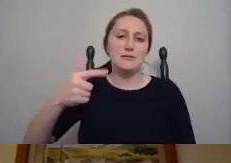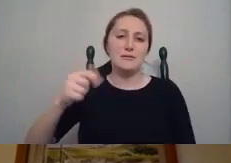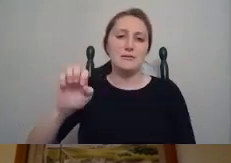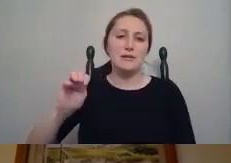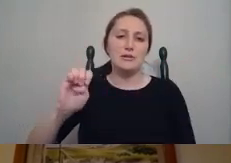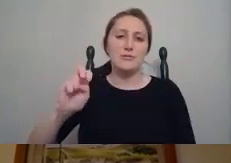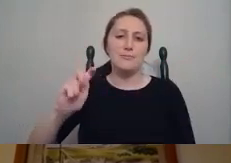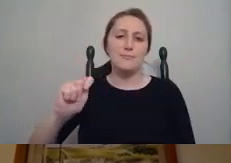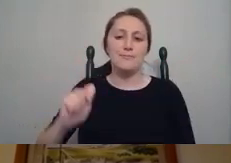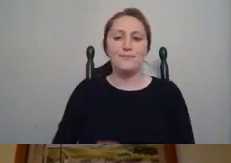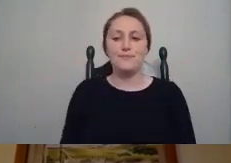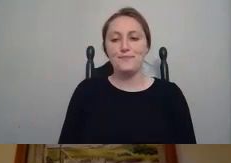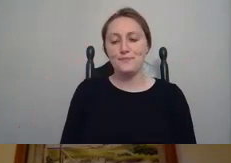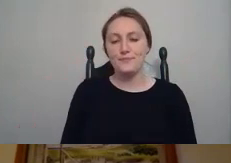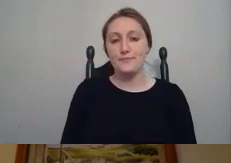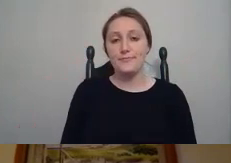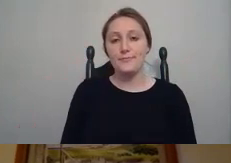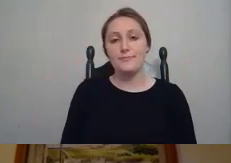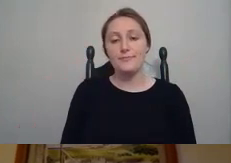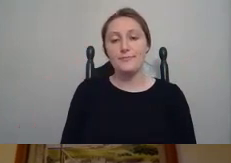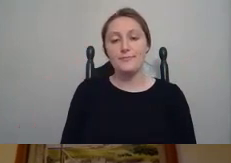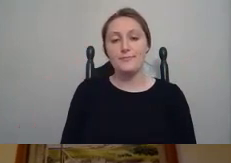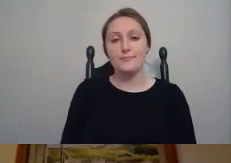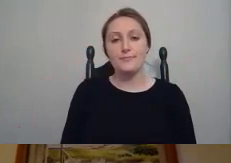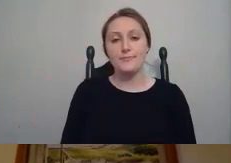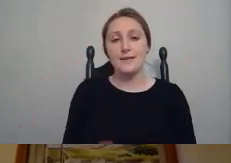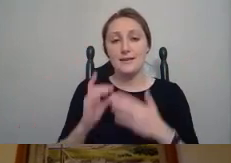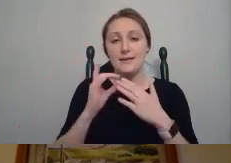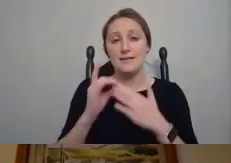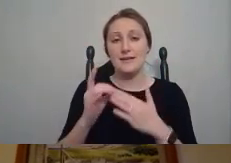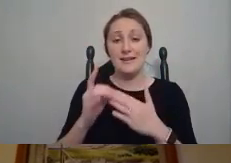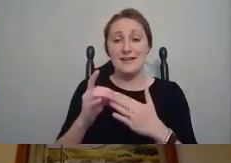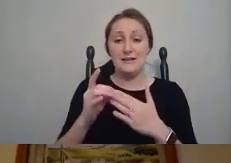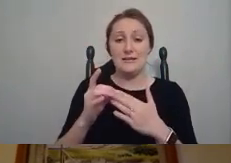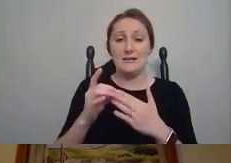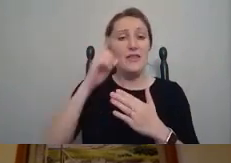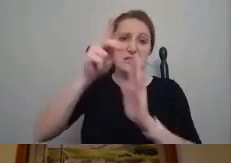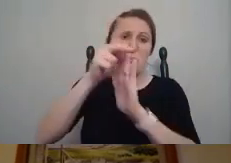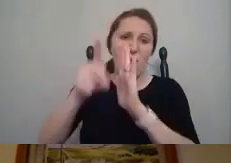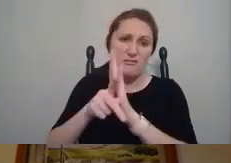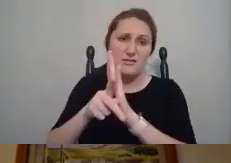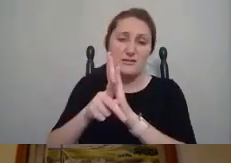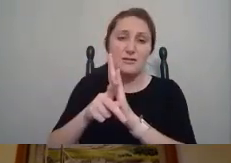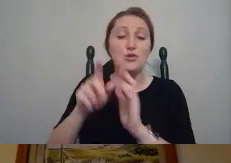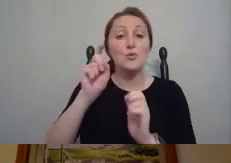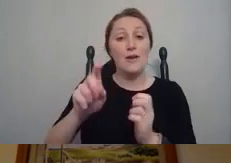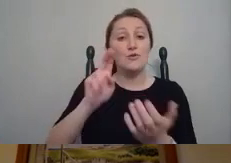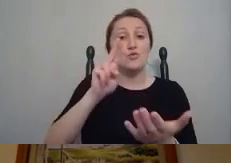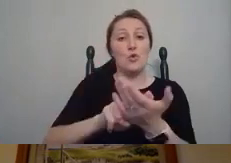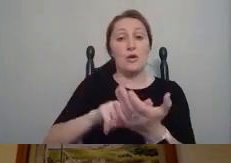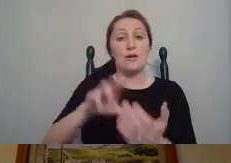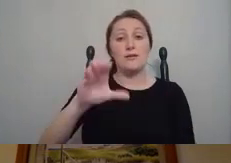the guidance says, or it's not guidance, I think it's the policy. It's going to be like you're going to have to log into Canvas every